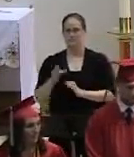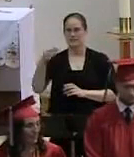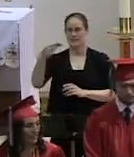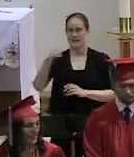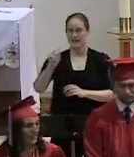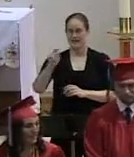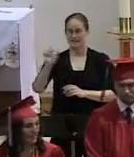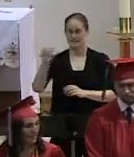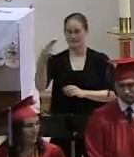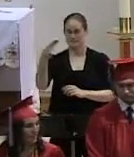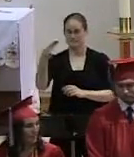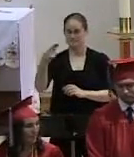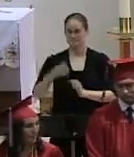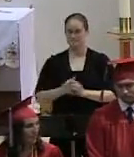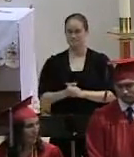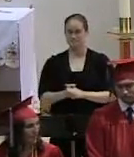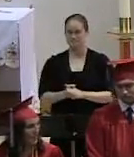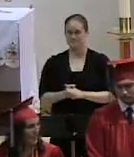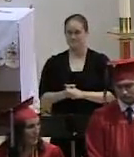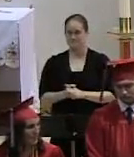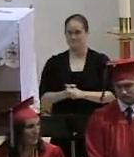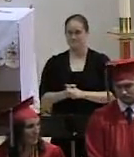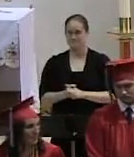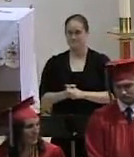Hannah Vaughan,